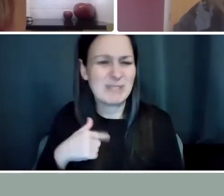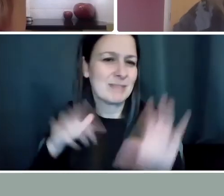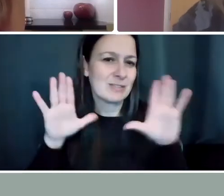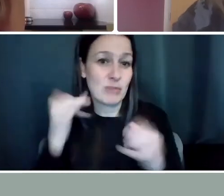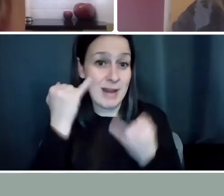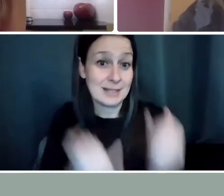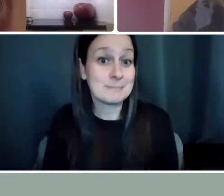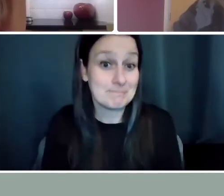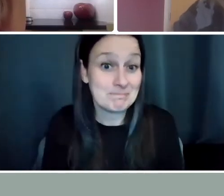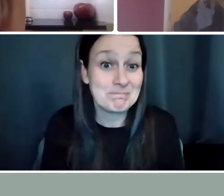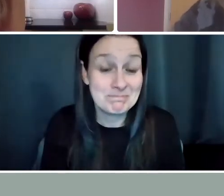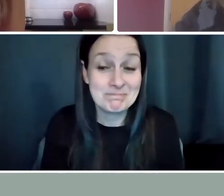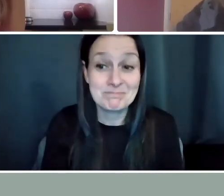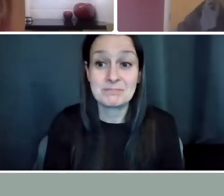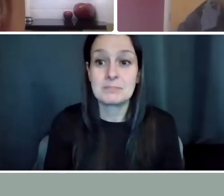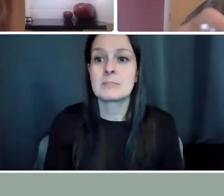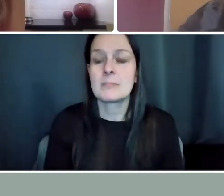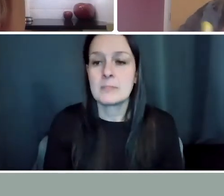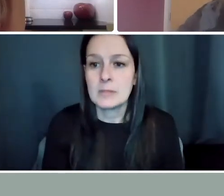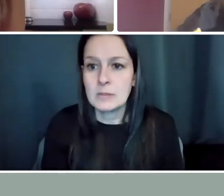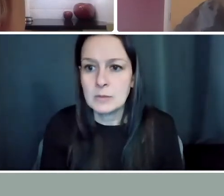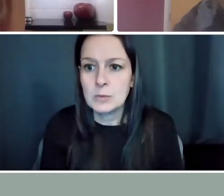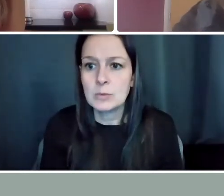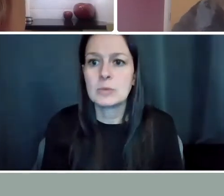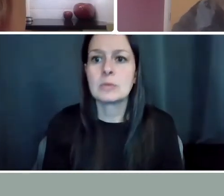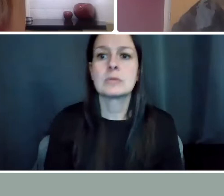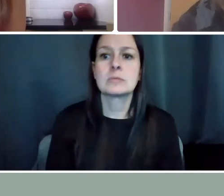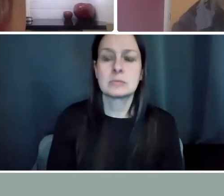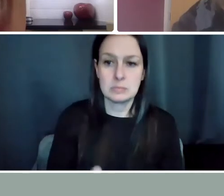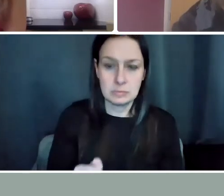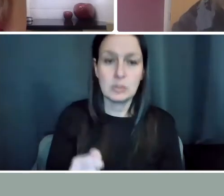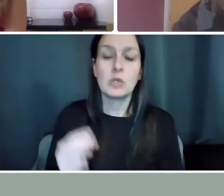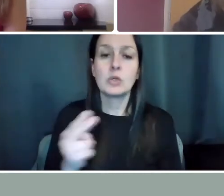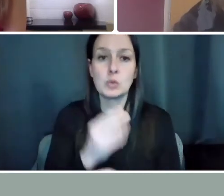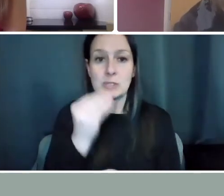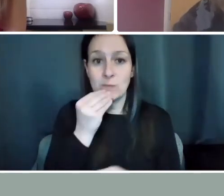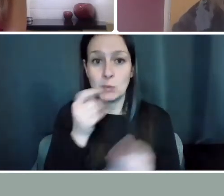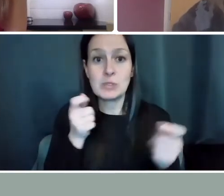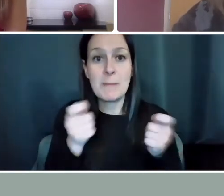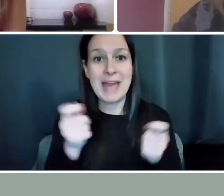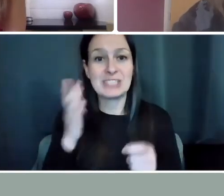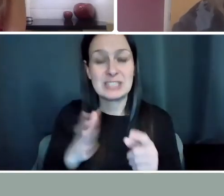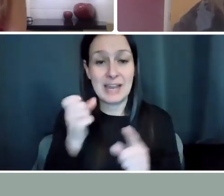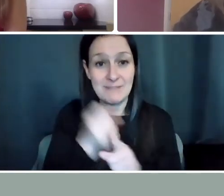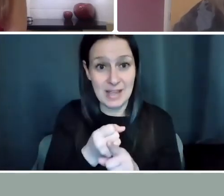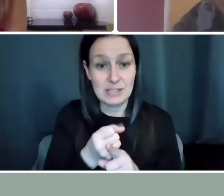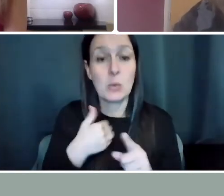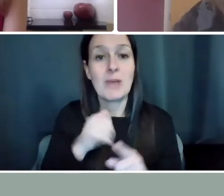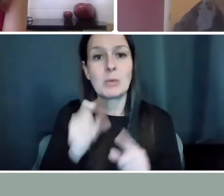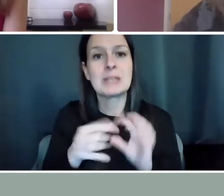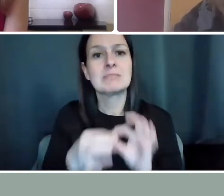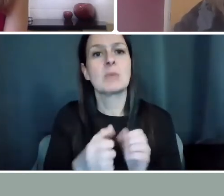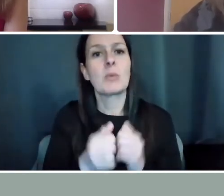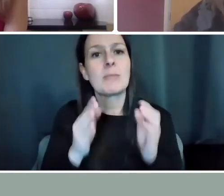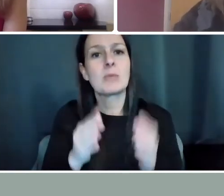Right, great. So what, in terms of using food to manage side effects, we have a question about someone who has neuropathy, and I'm sure